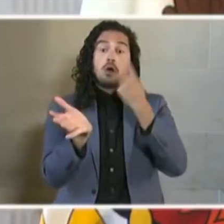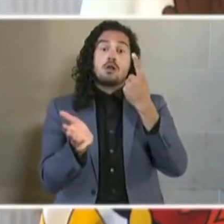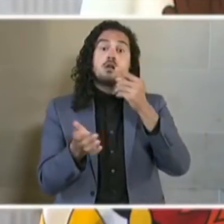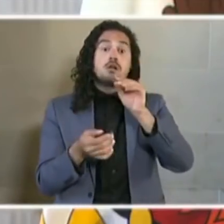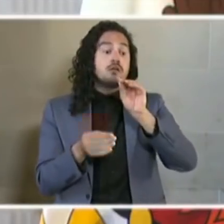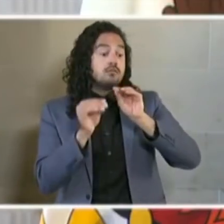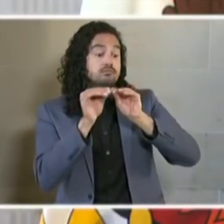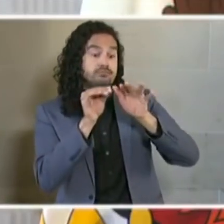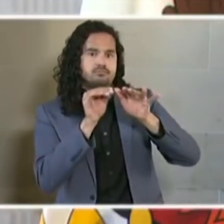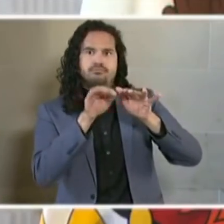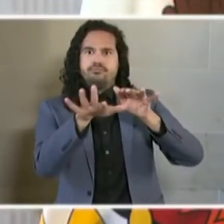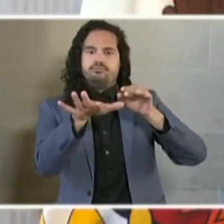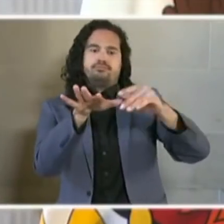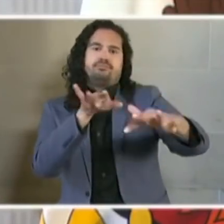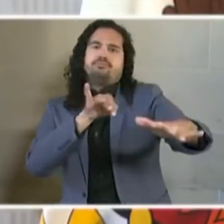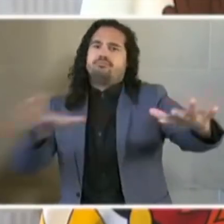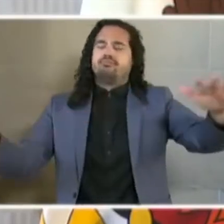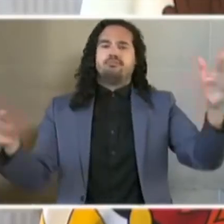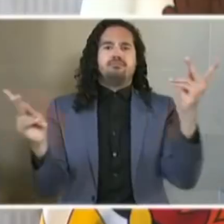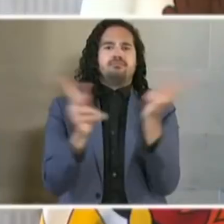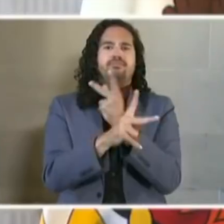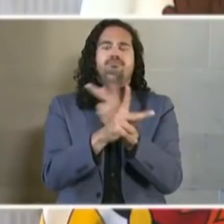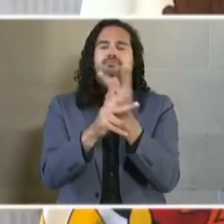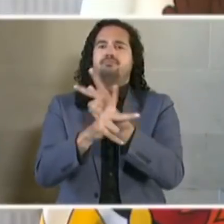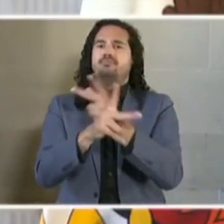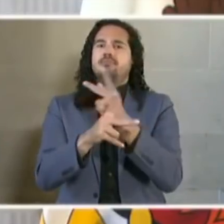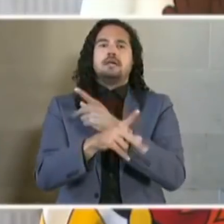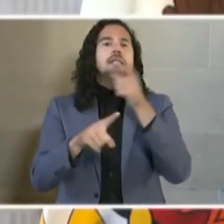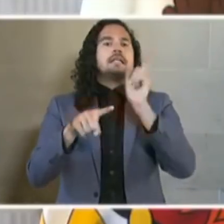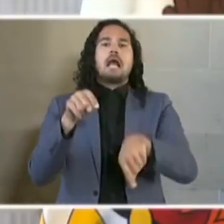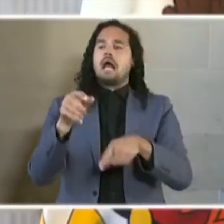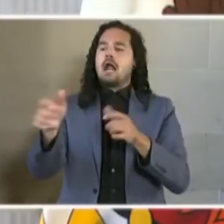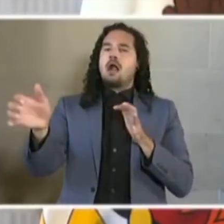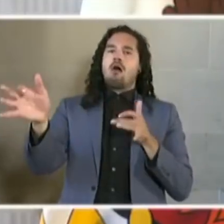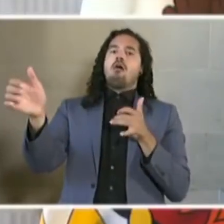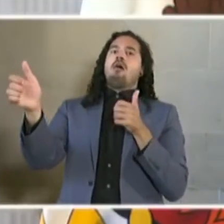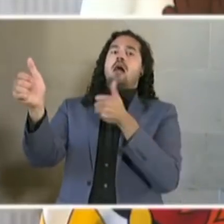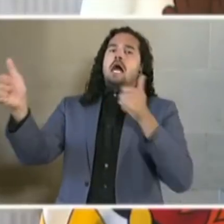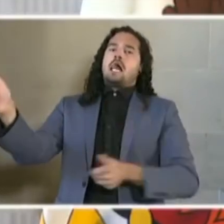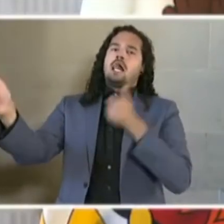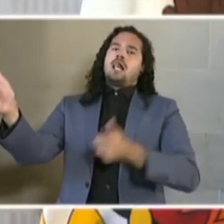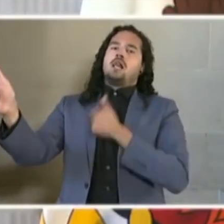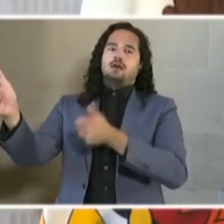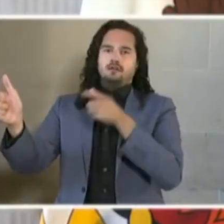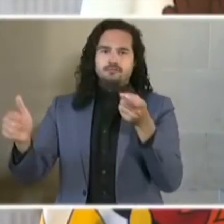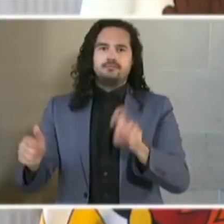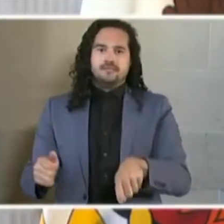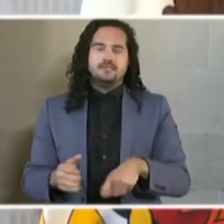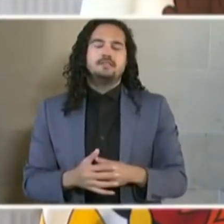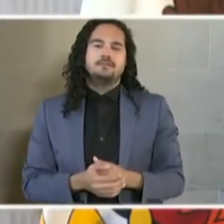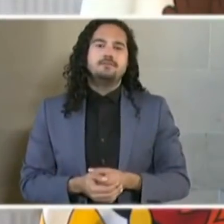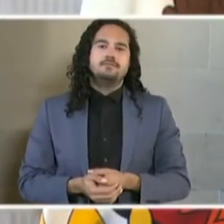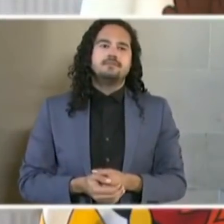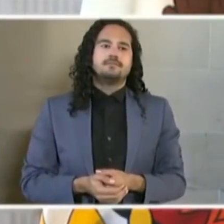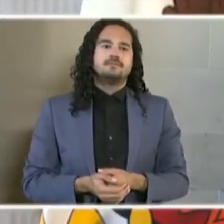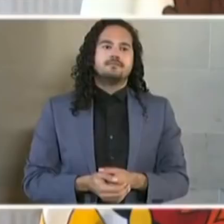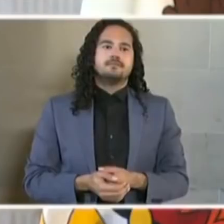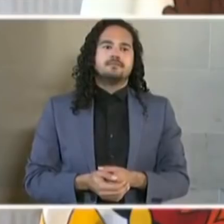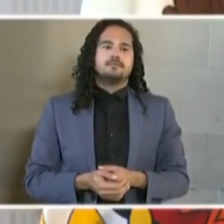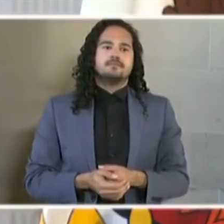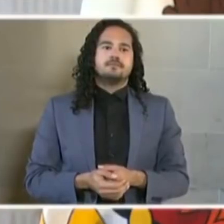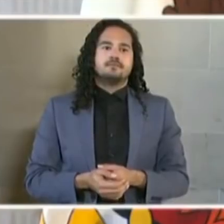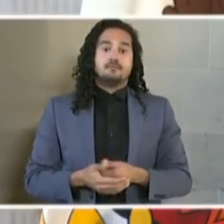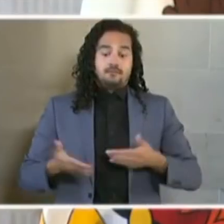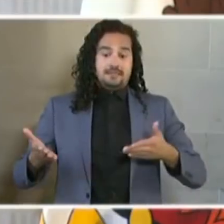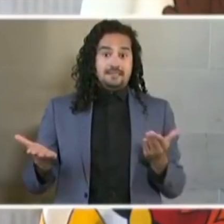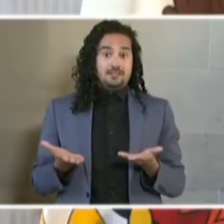catch up. And we, all of us together, have done a great job of